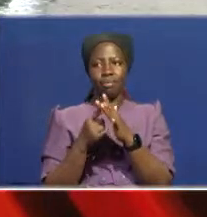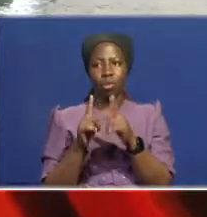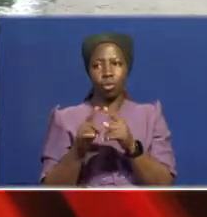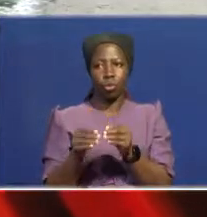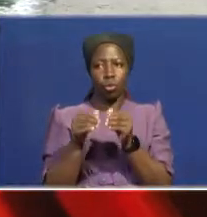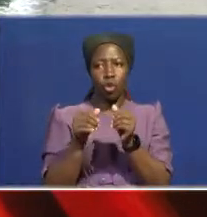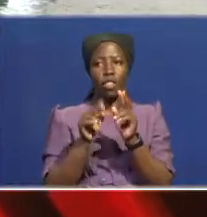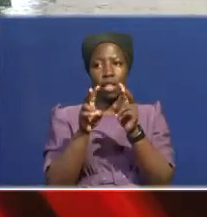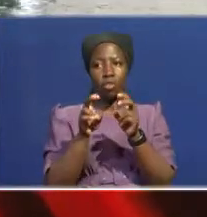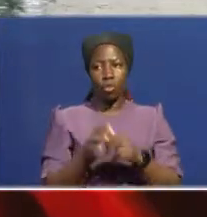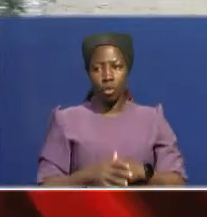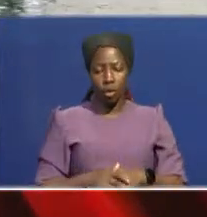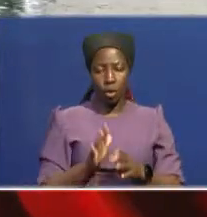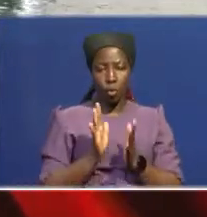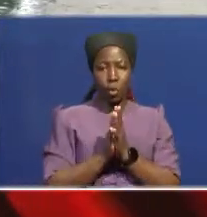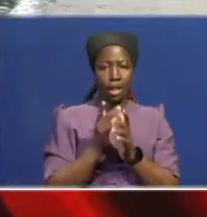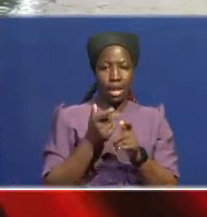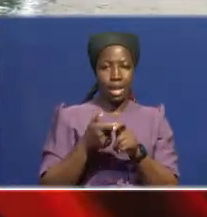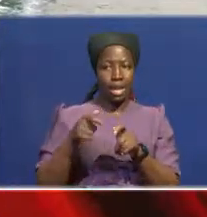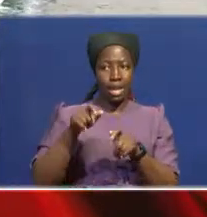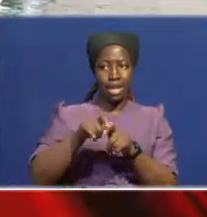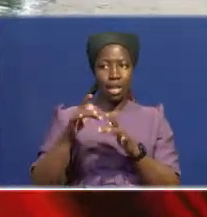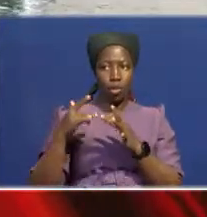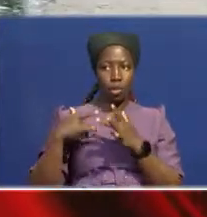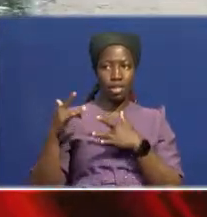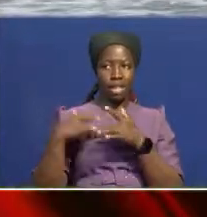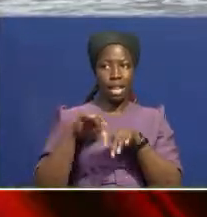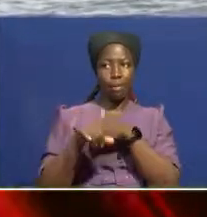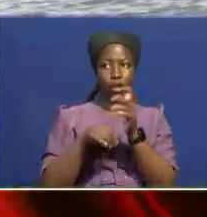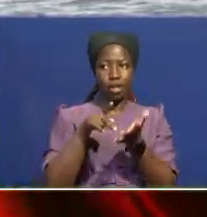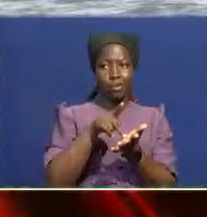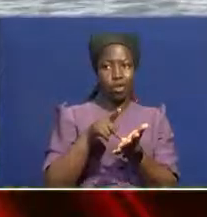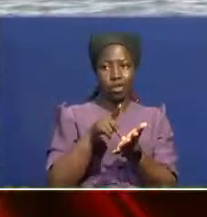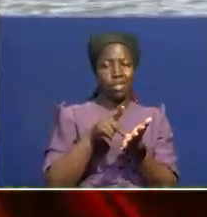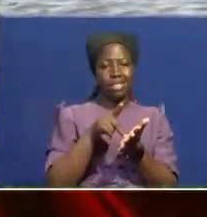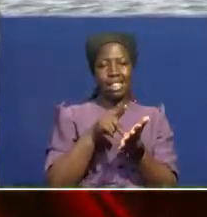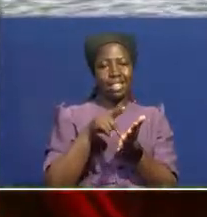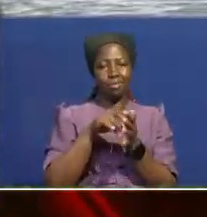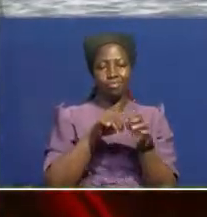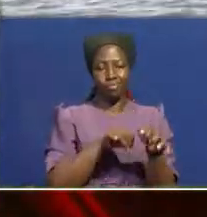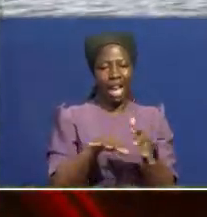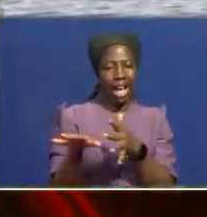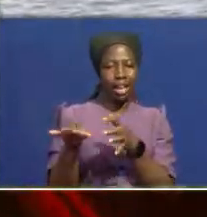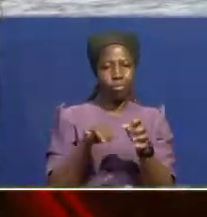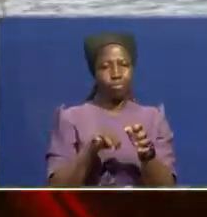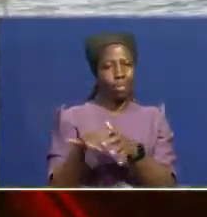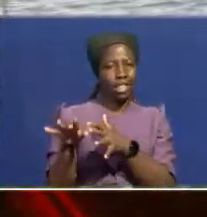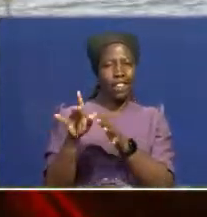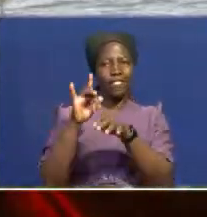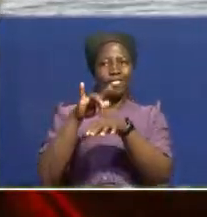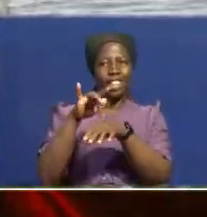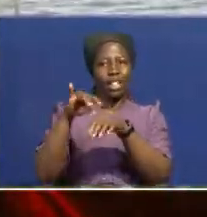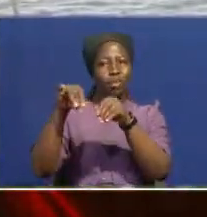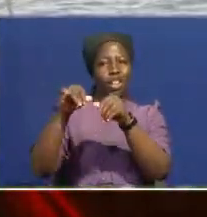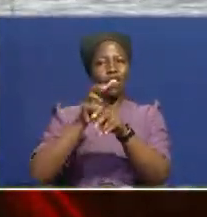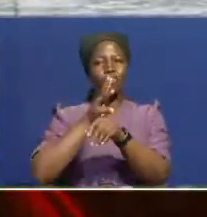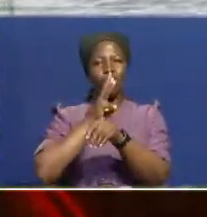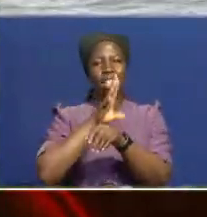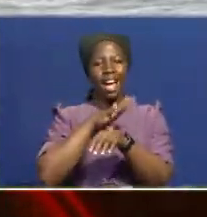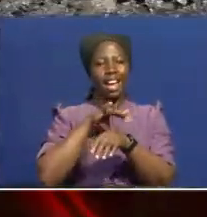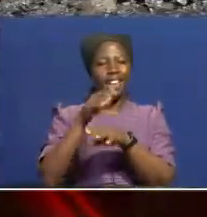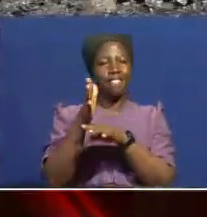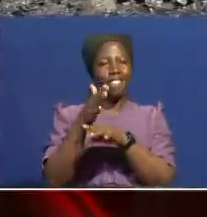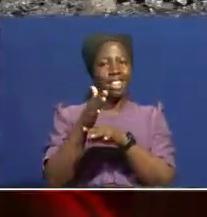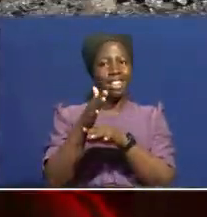With increasing concerns of poisonous effluents from surrounding settlements affecting the purity of water and quality of fish,